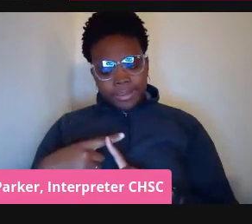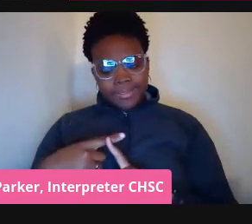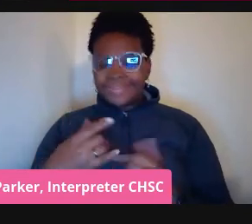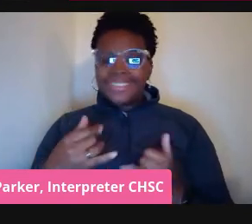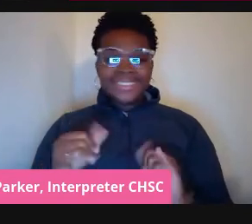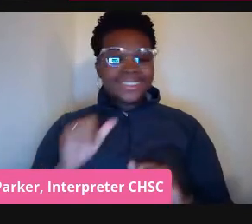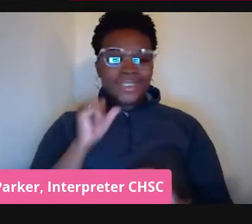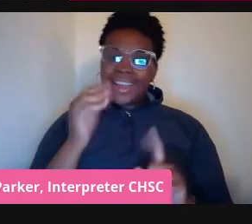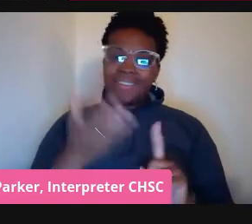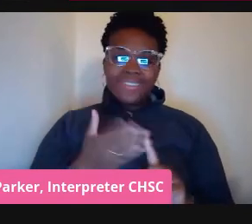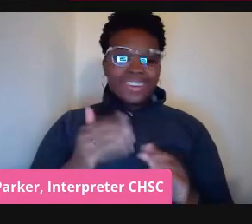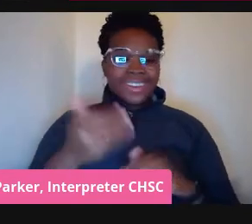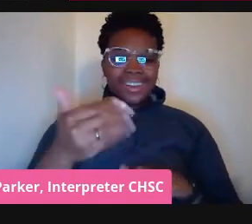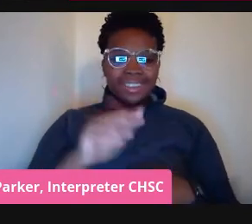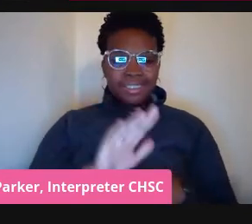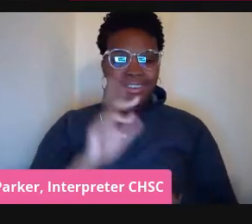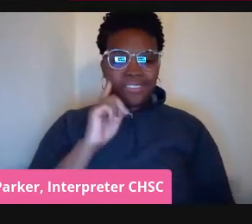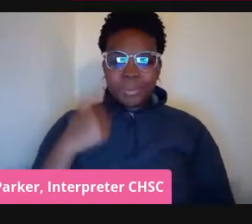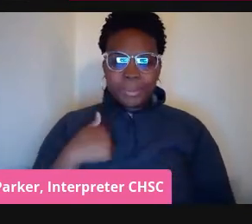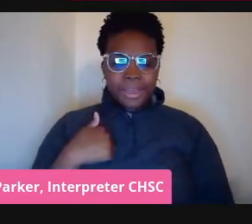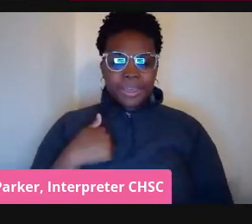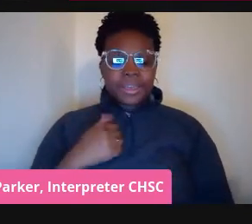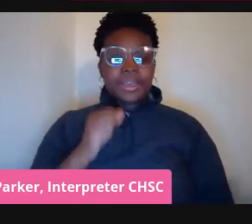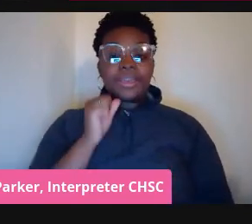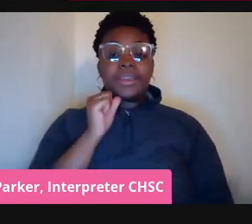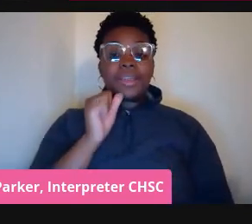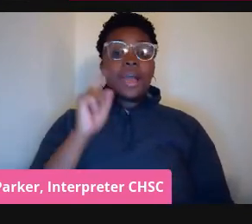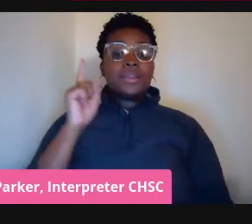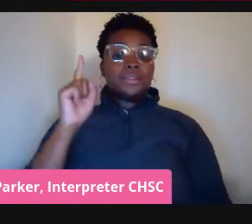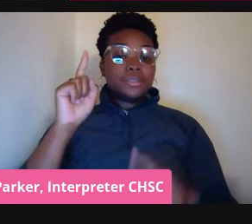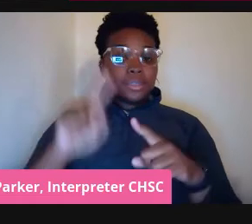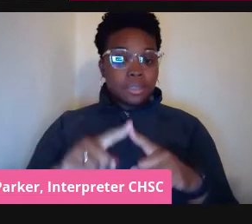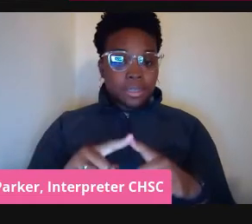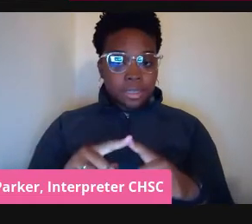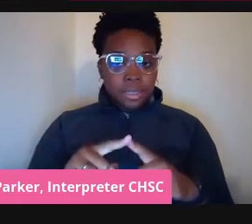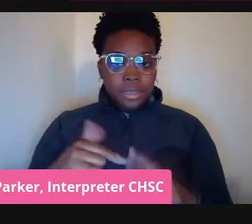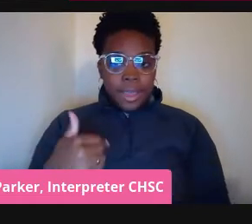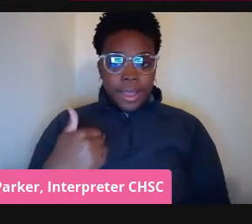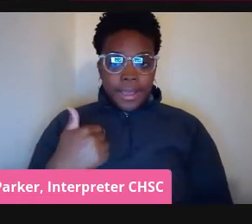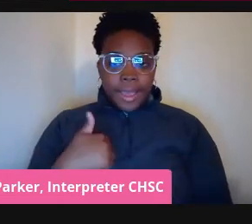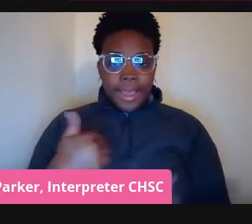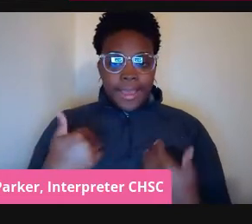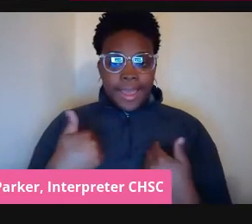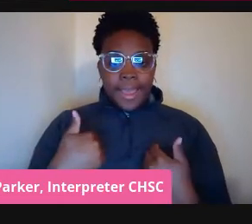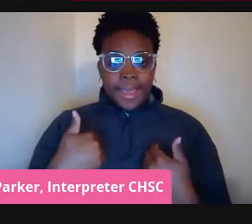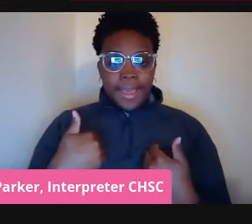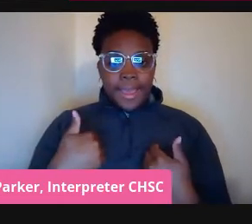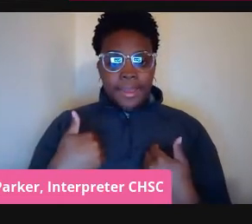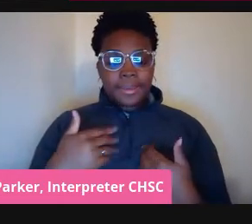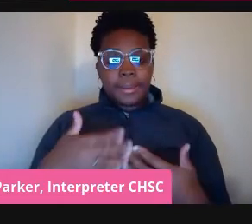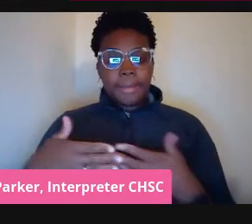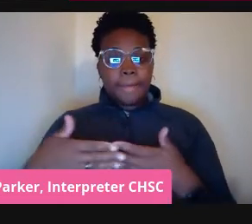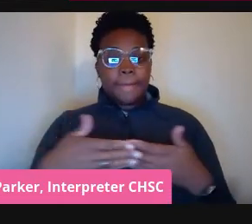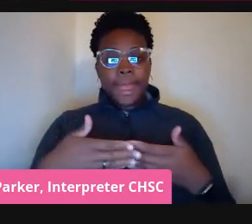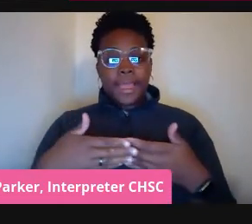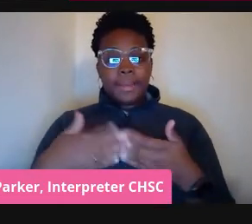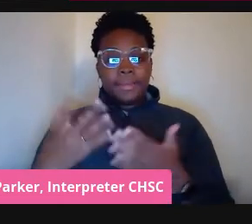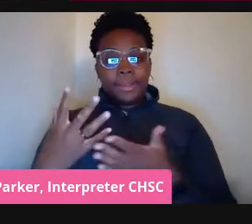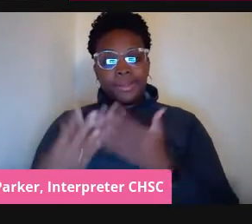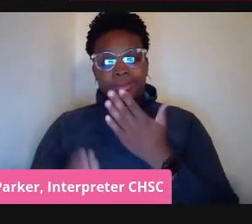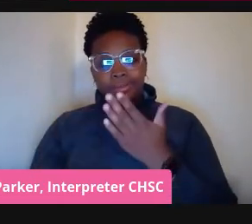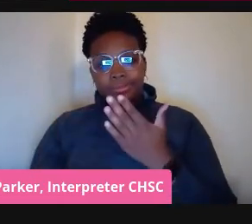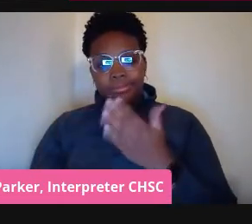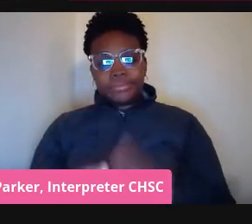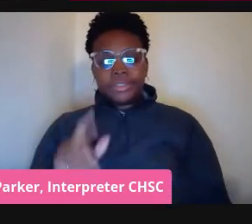was the next film for me. It wasn't until I had a miscarriage in